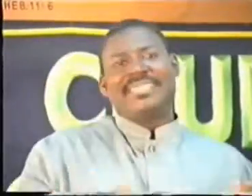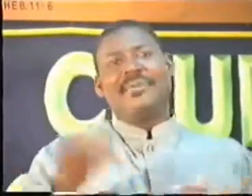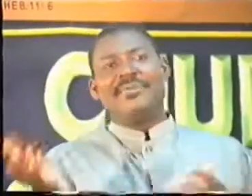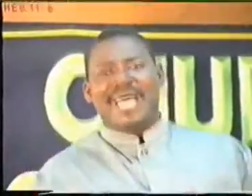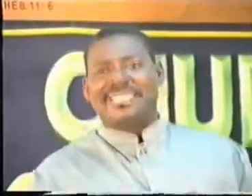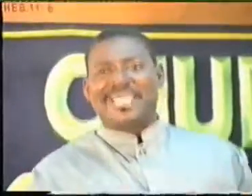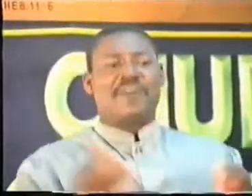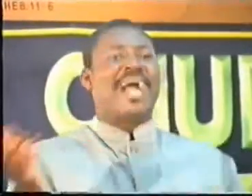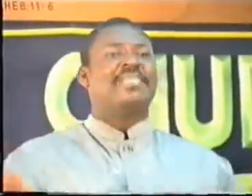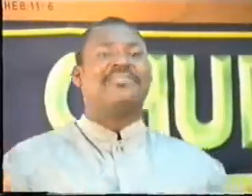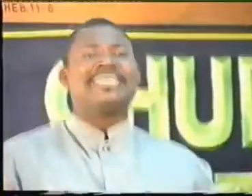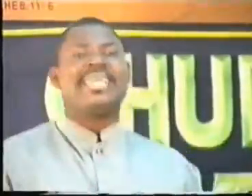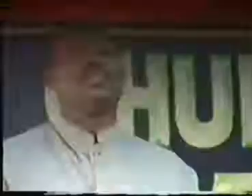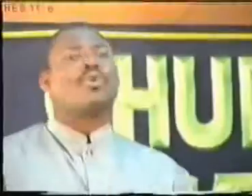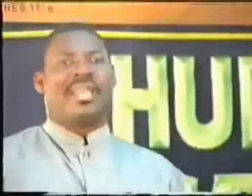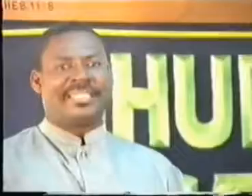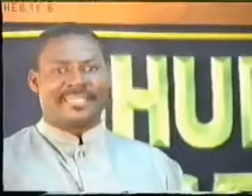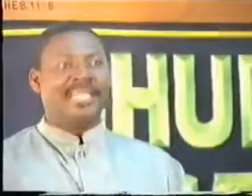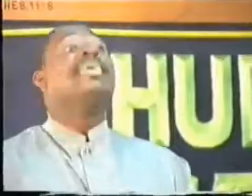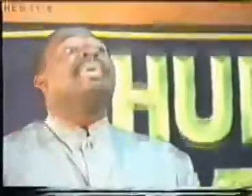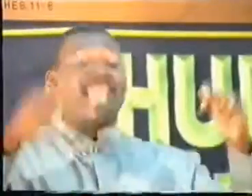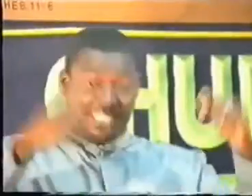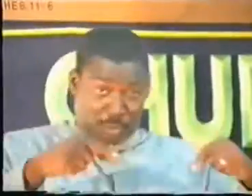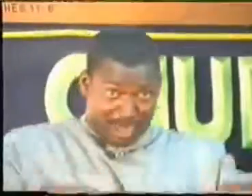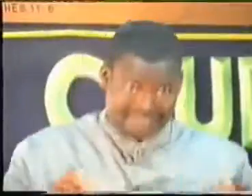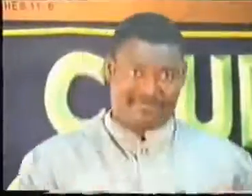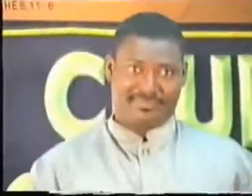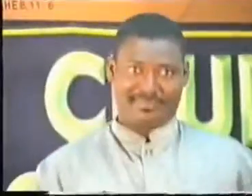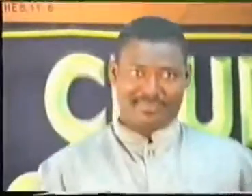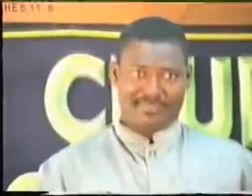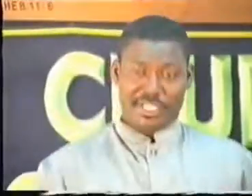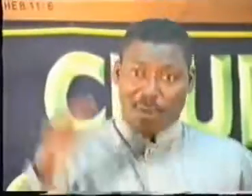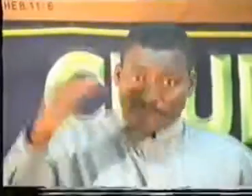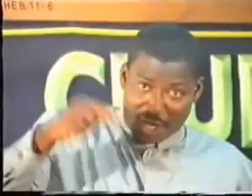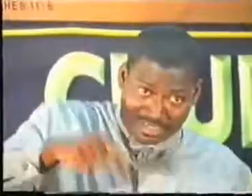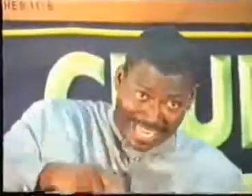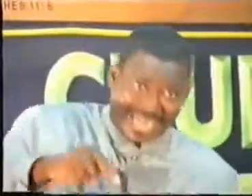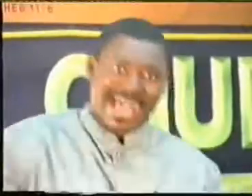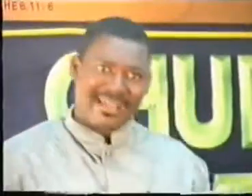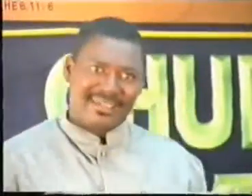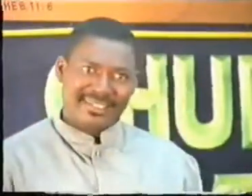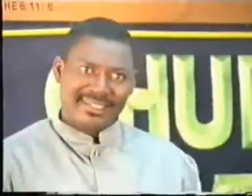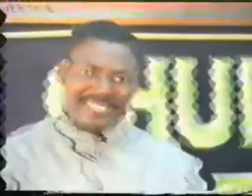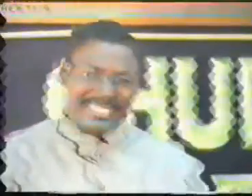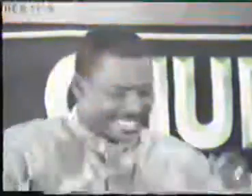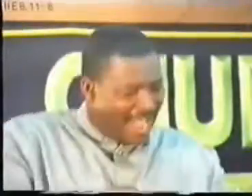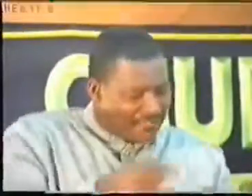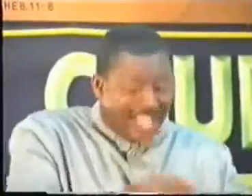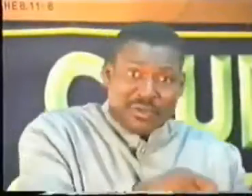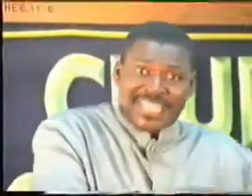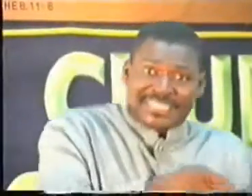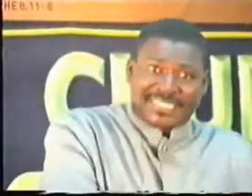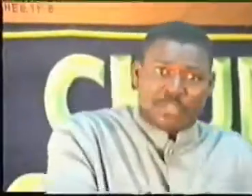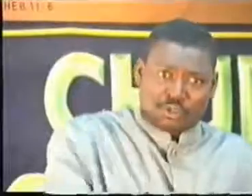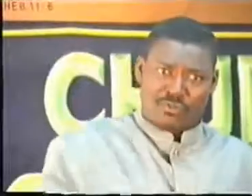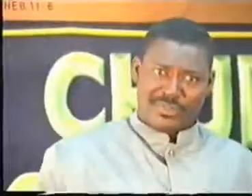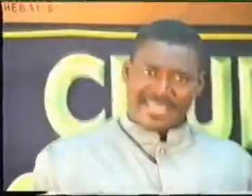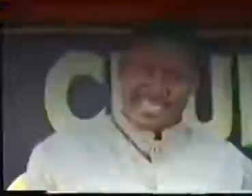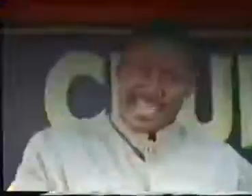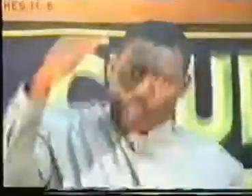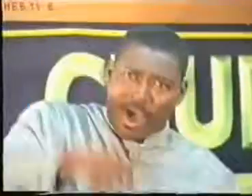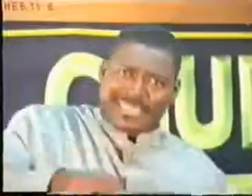ye se binum se church of christ for se ye nto collection ye je collection ye kwa sori kwesi ada ye jina 1 Corinthians 16